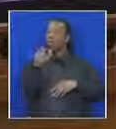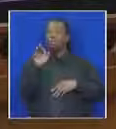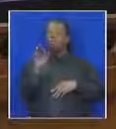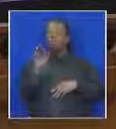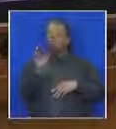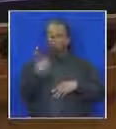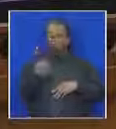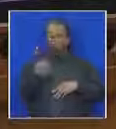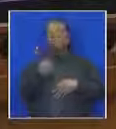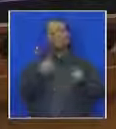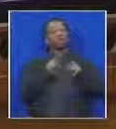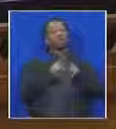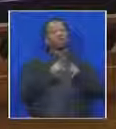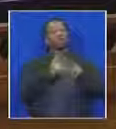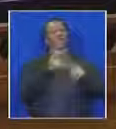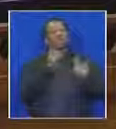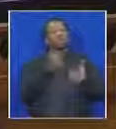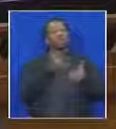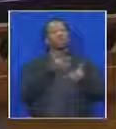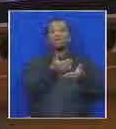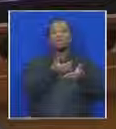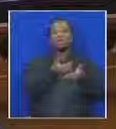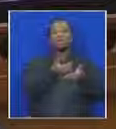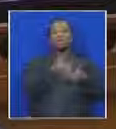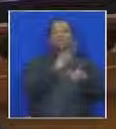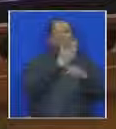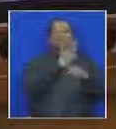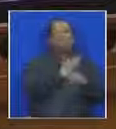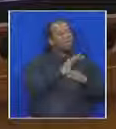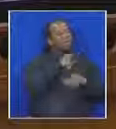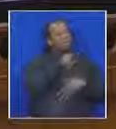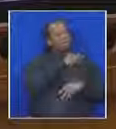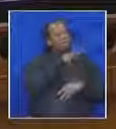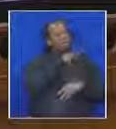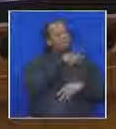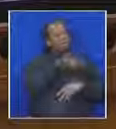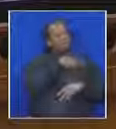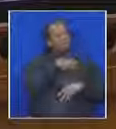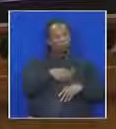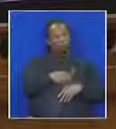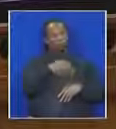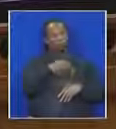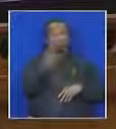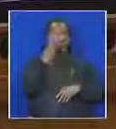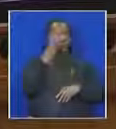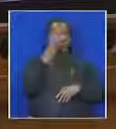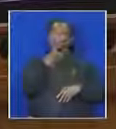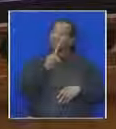theirs at the expense of the country. They are showing South Africans a middle finger.